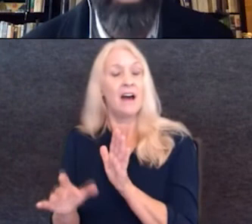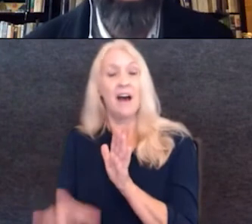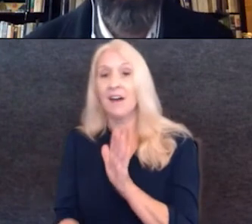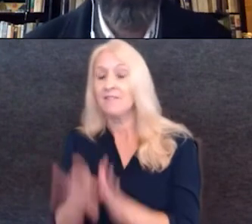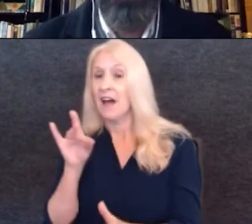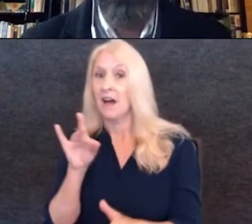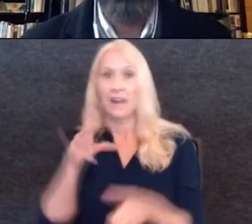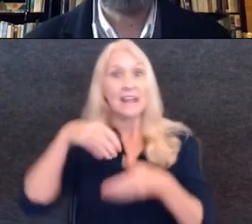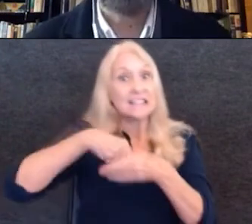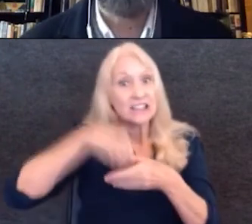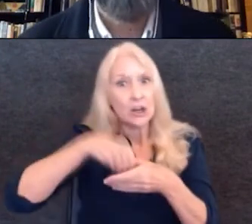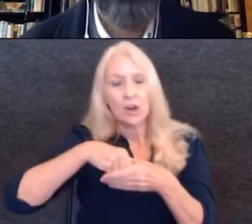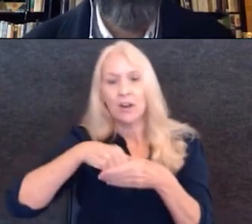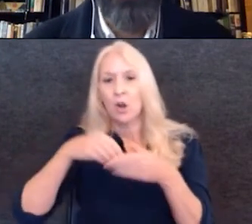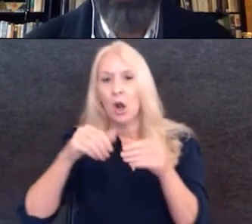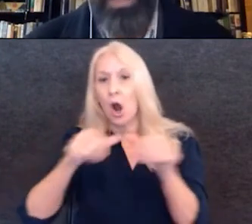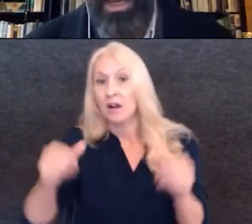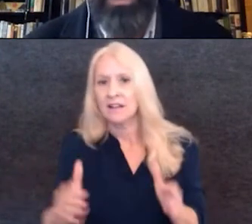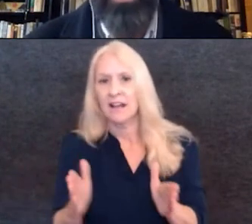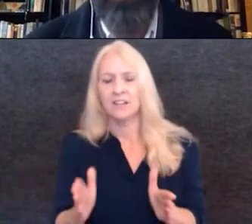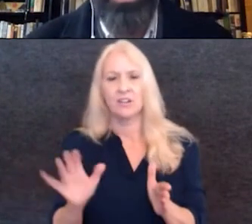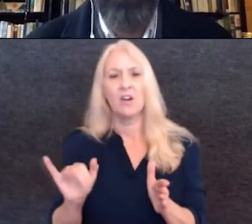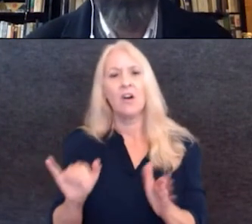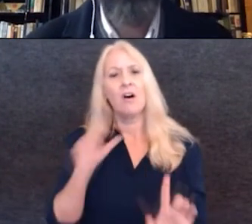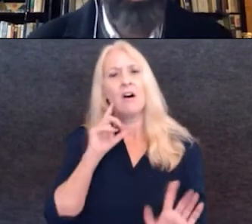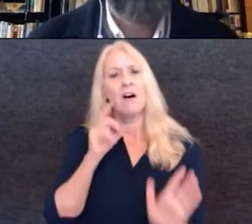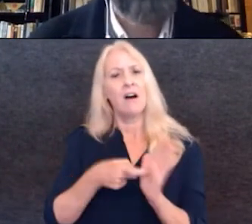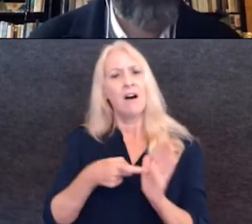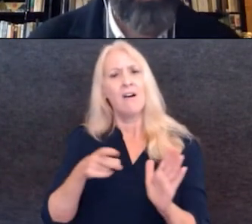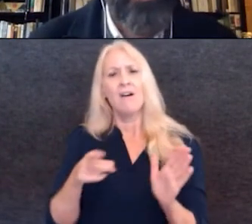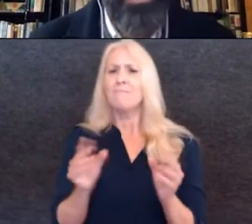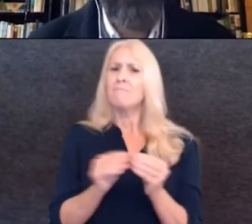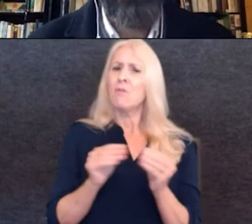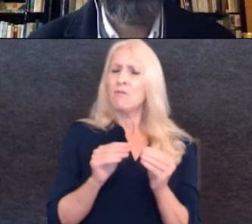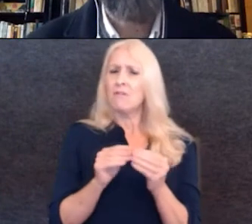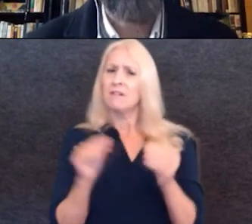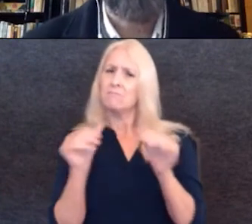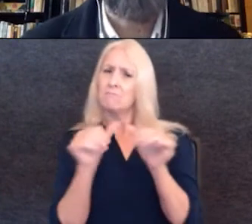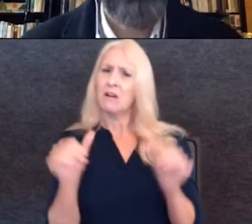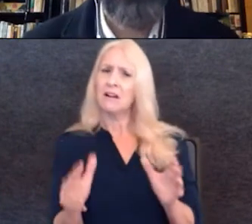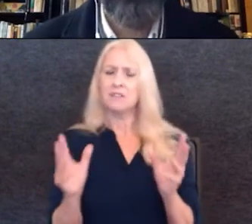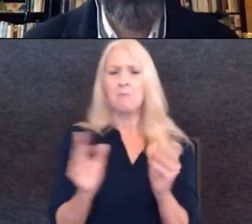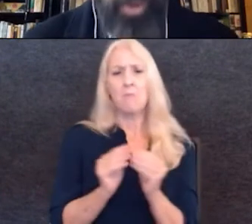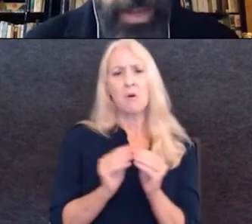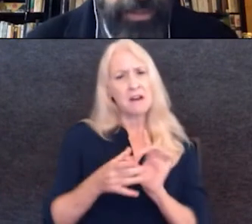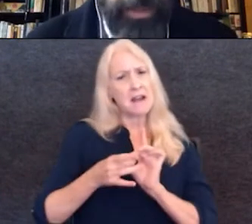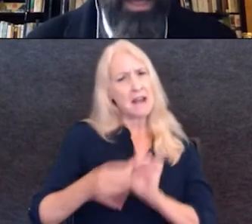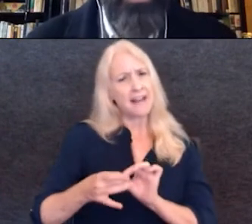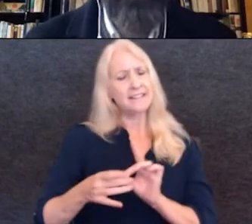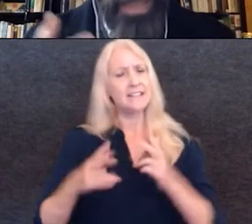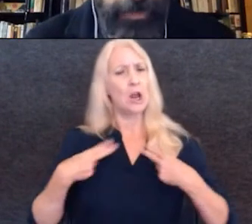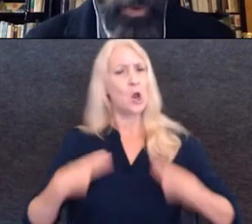interior architecture. And in a way, it kind of made me realize that to me, that was almost more architectural, because it was much more connected to the